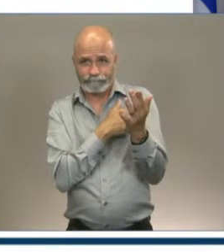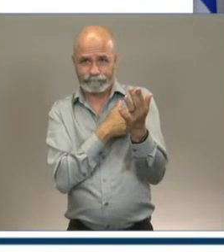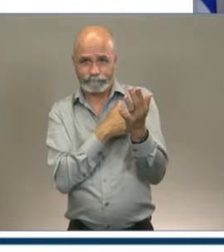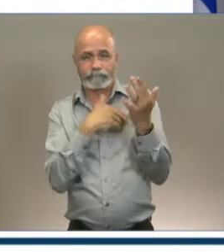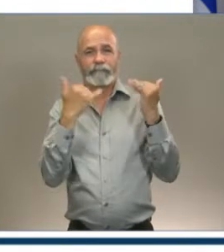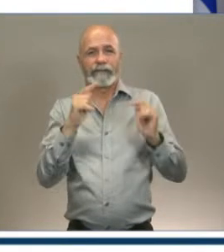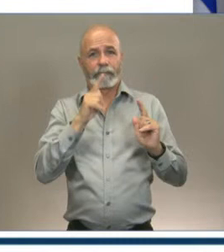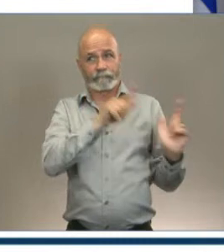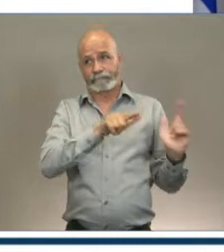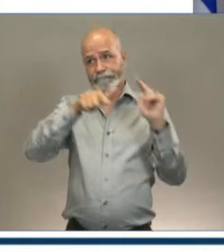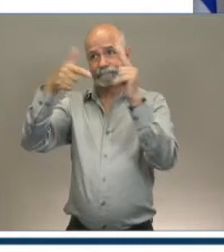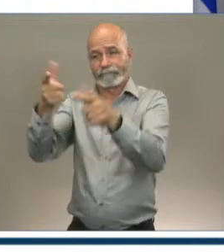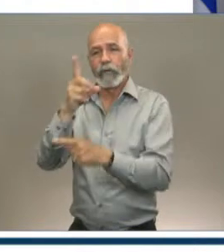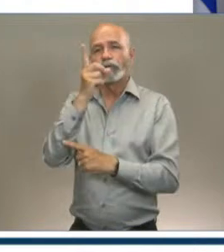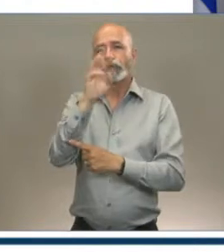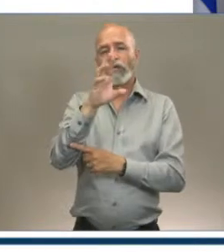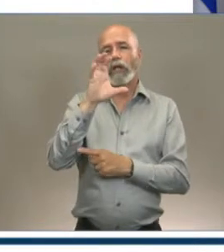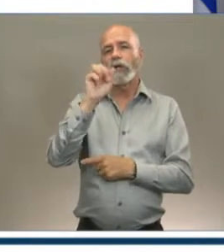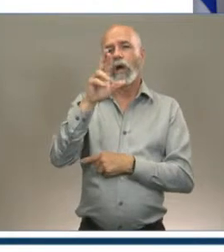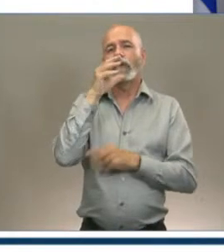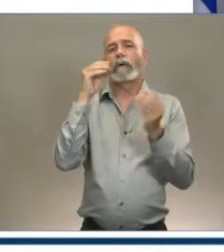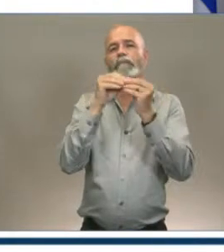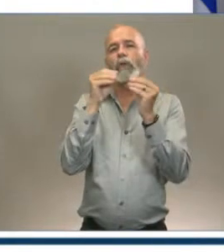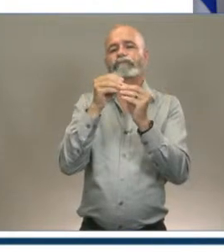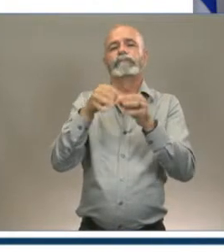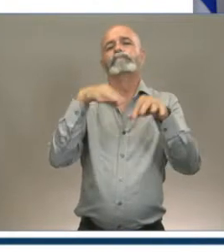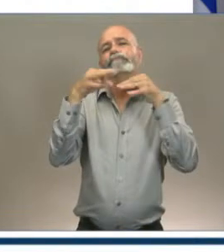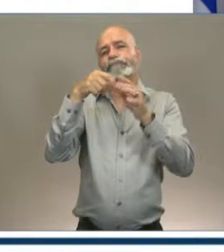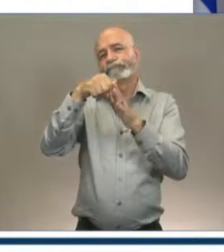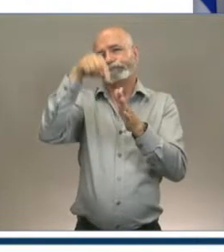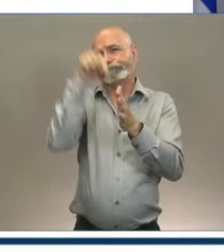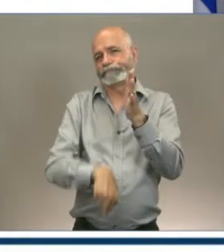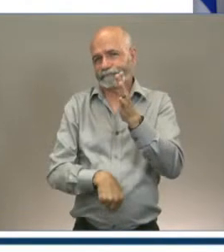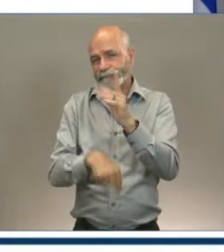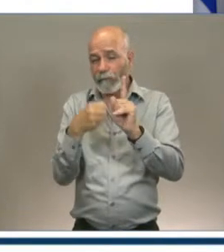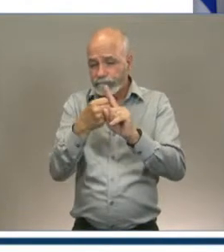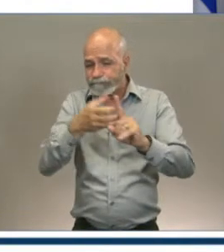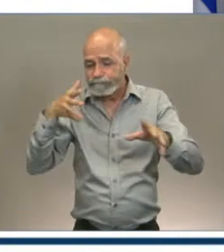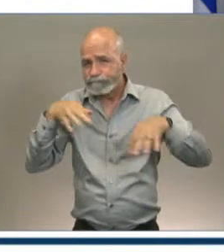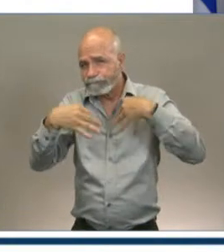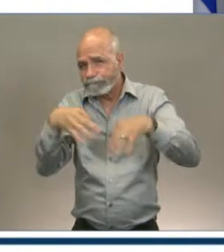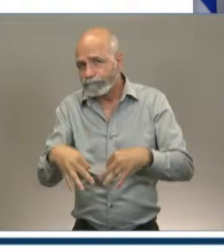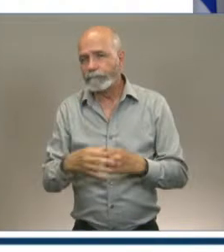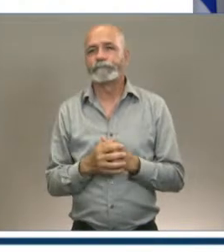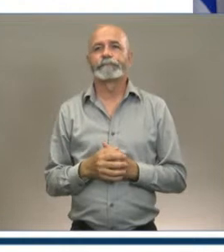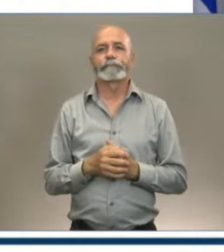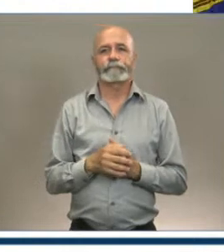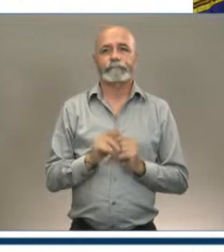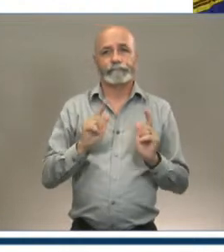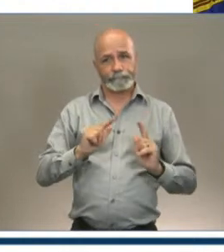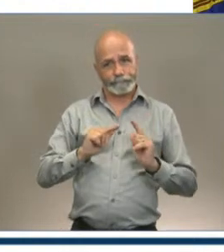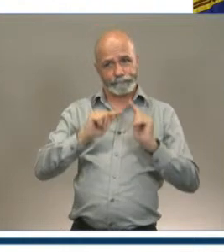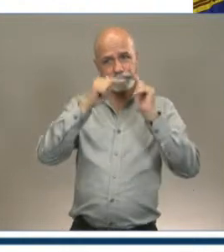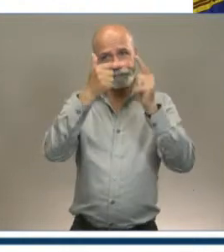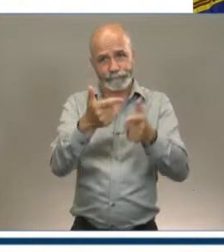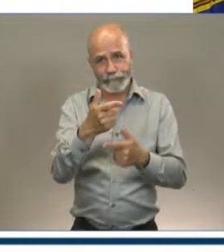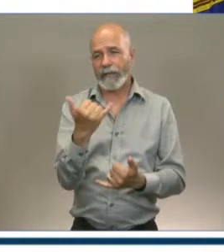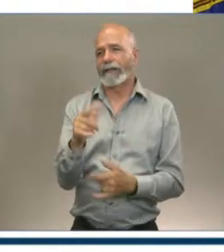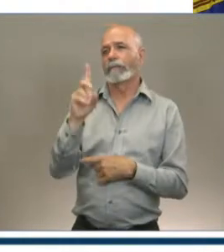Carr, he can give some more detail and of course afterwards take questions. So I'll turn it over to you, Dr. Carr.